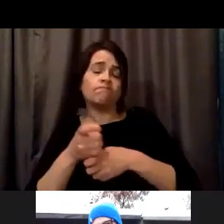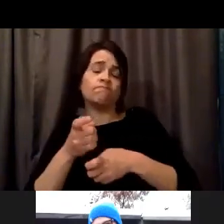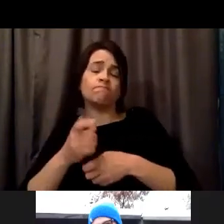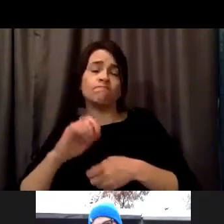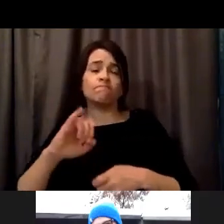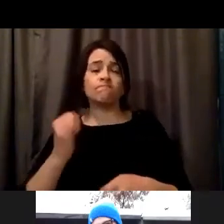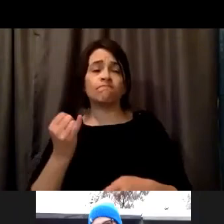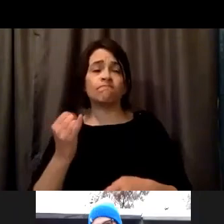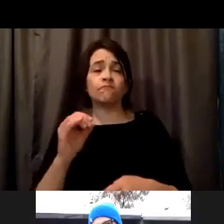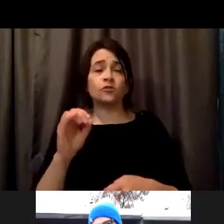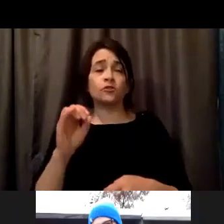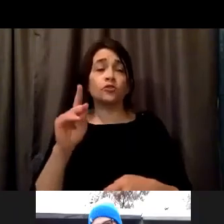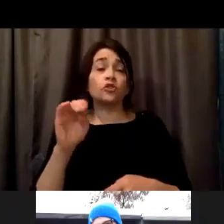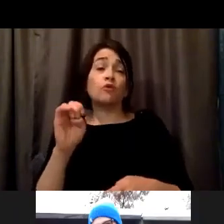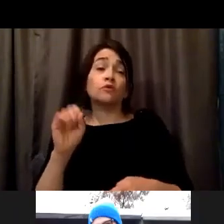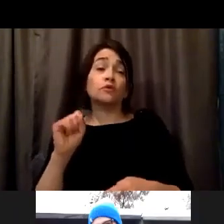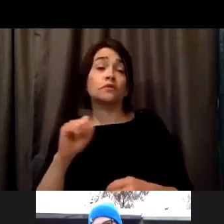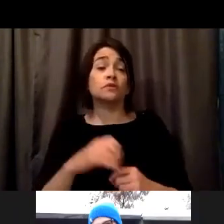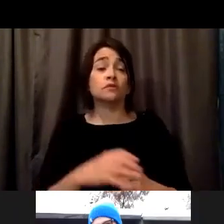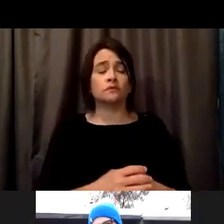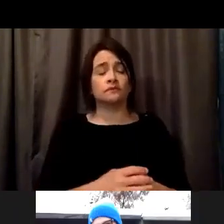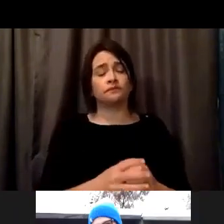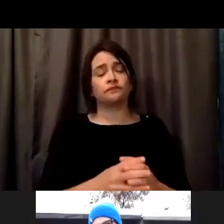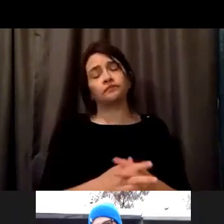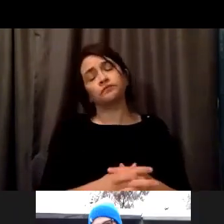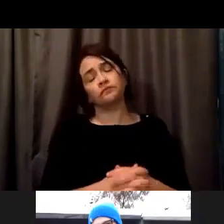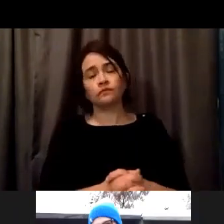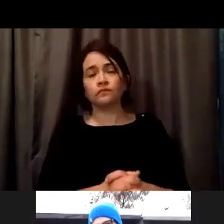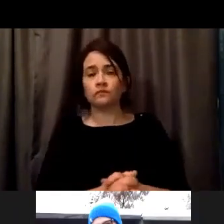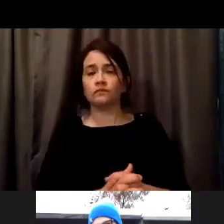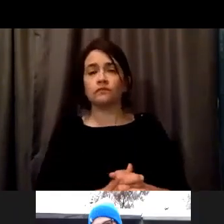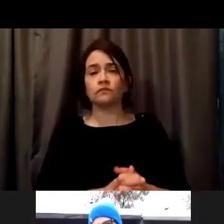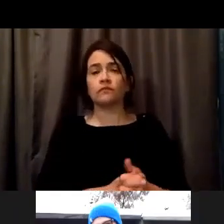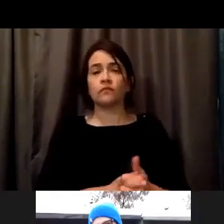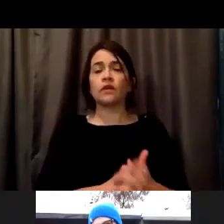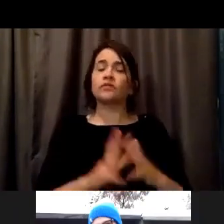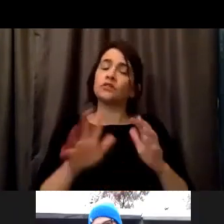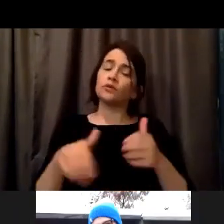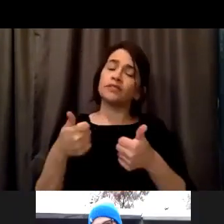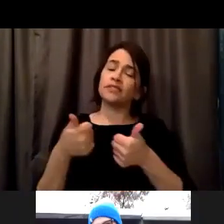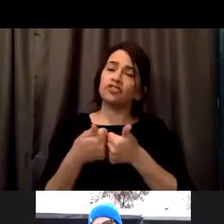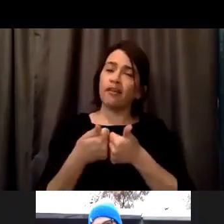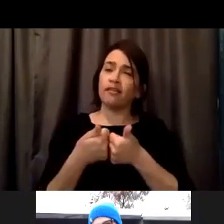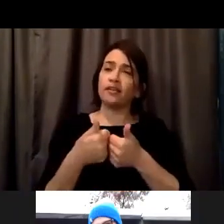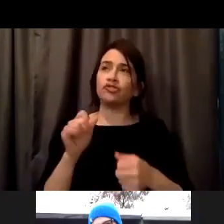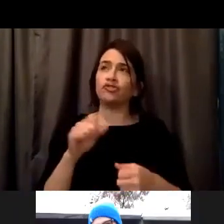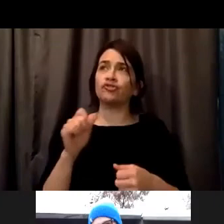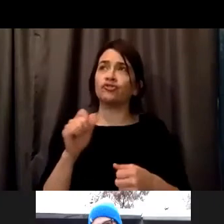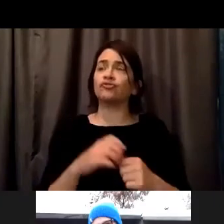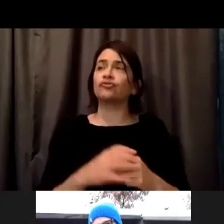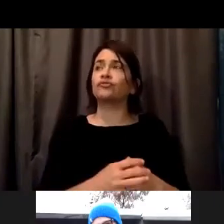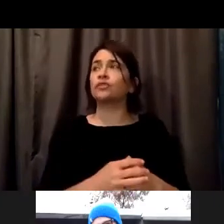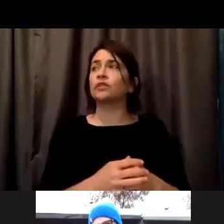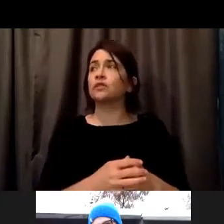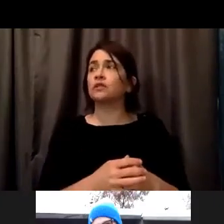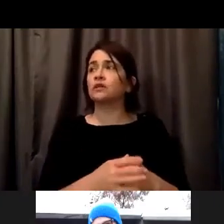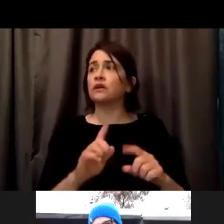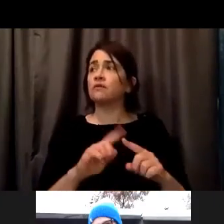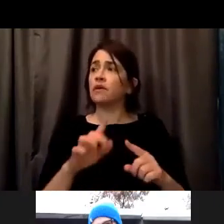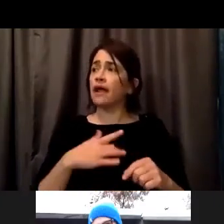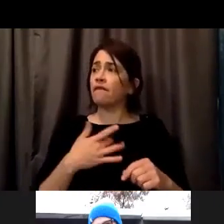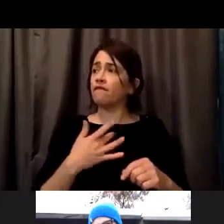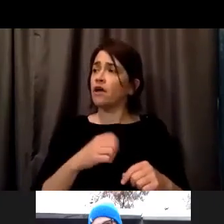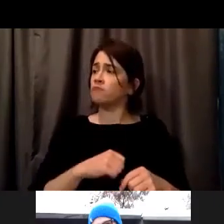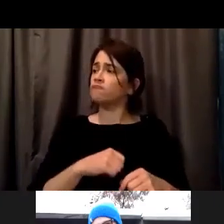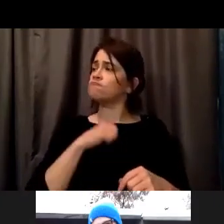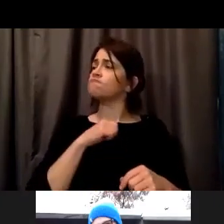with the local jokes. So it was a challenge, but it was also a sense of pride to be able